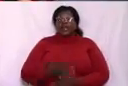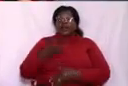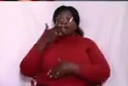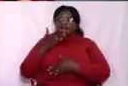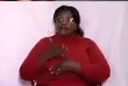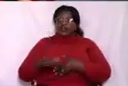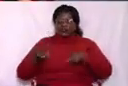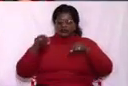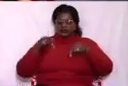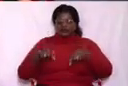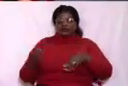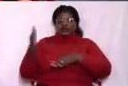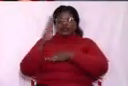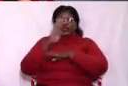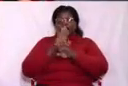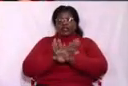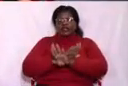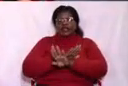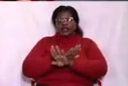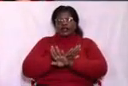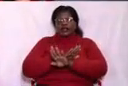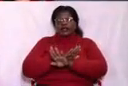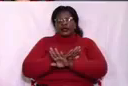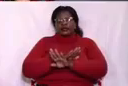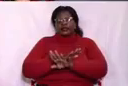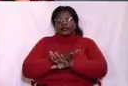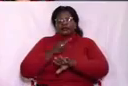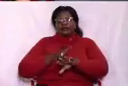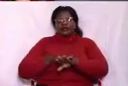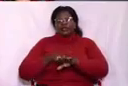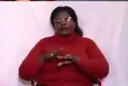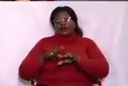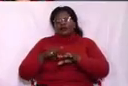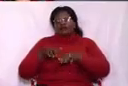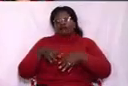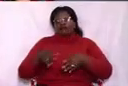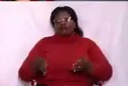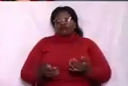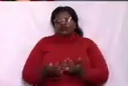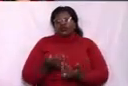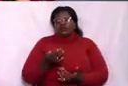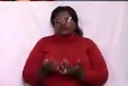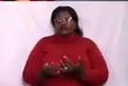you tonight on Campfire Series. This was episode 11.